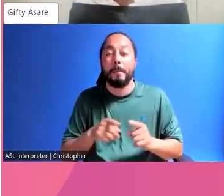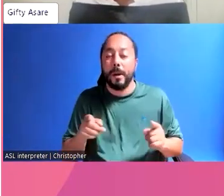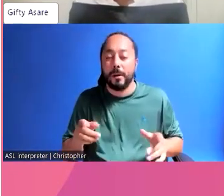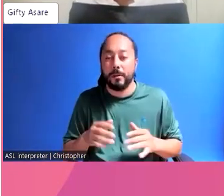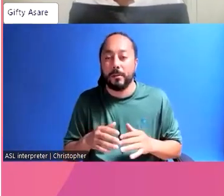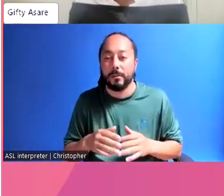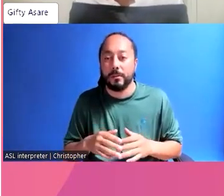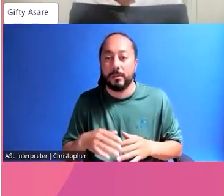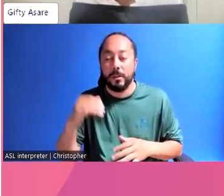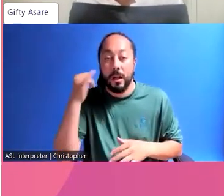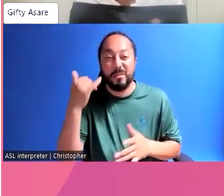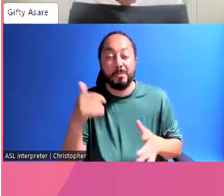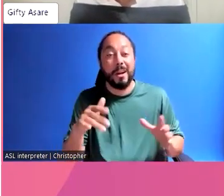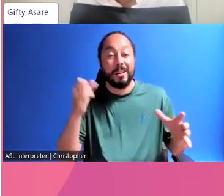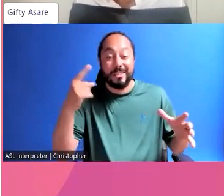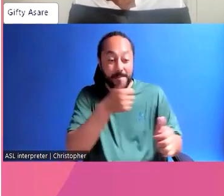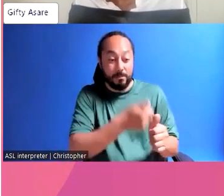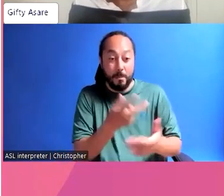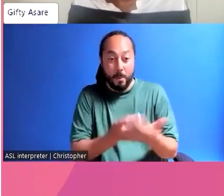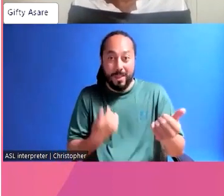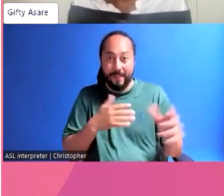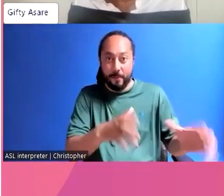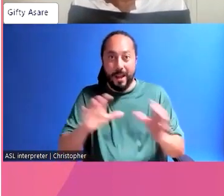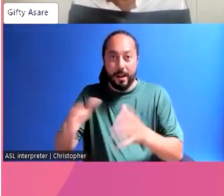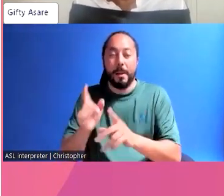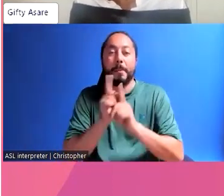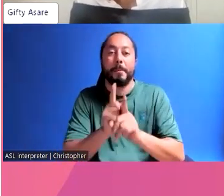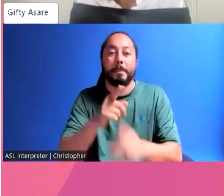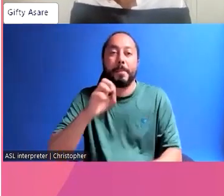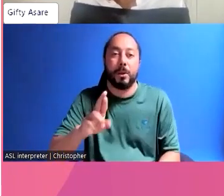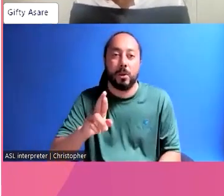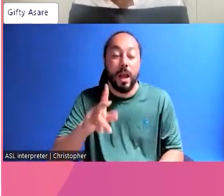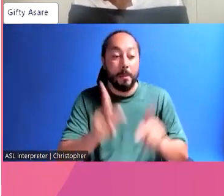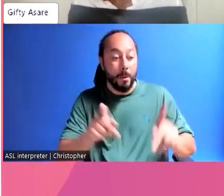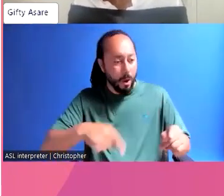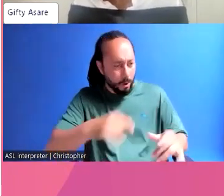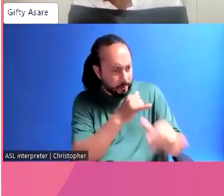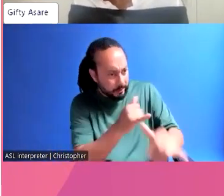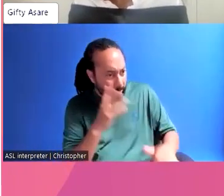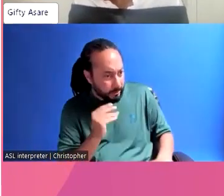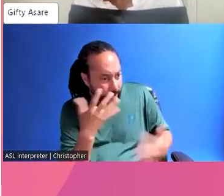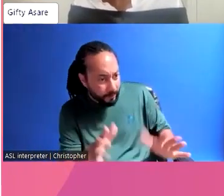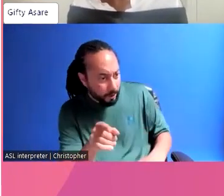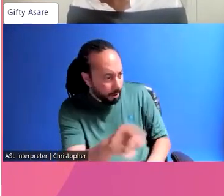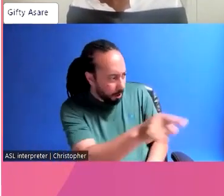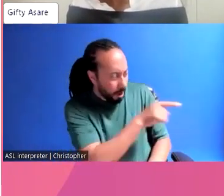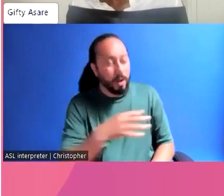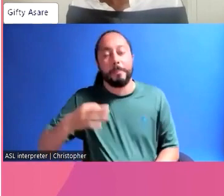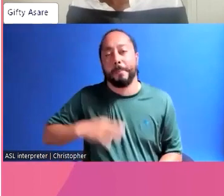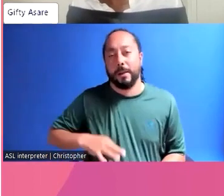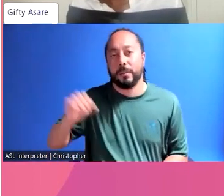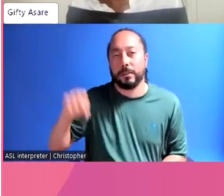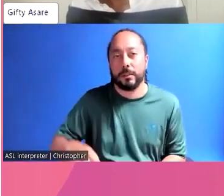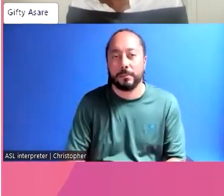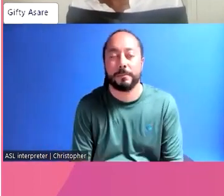a peer or someone that has gone through the same experience, lived experience that you have, can be beneficial.